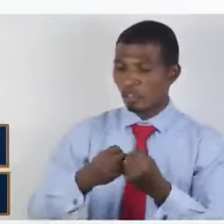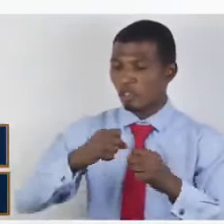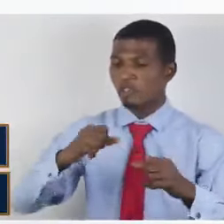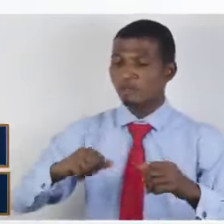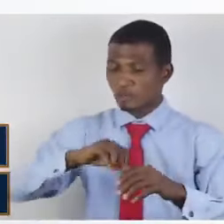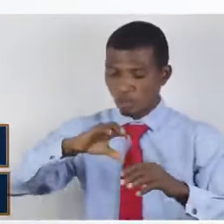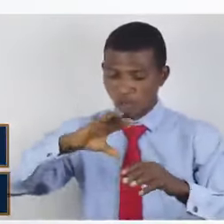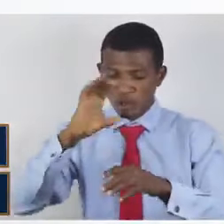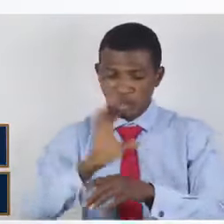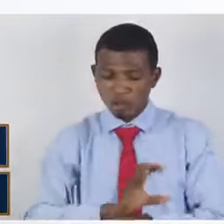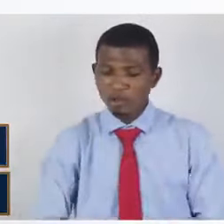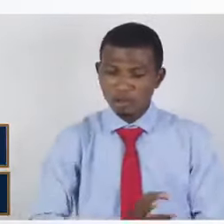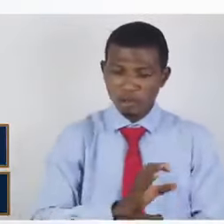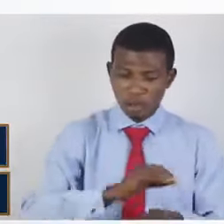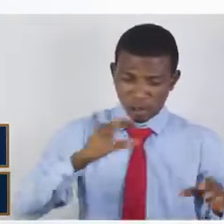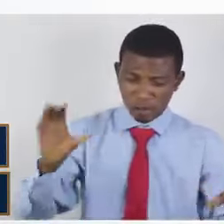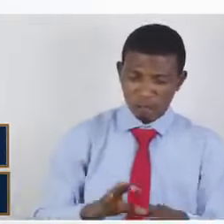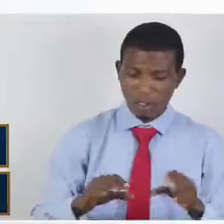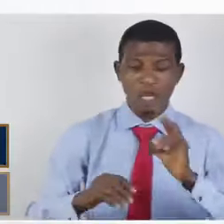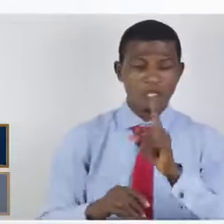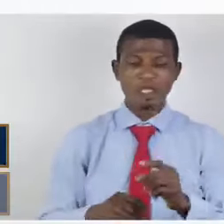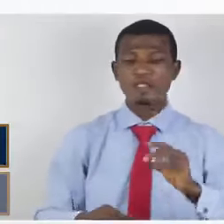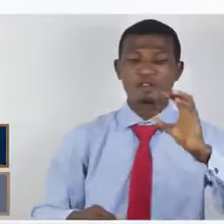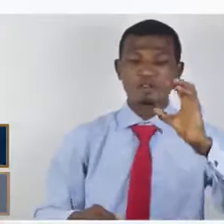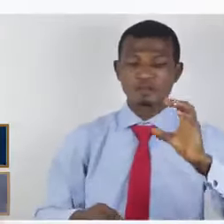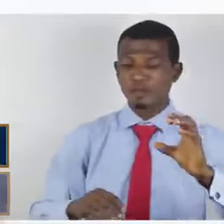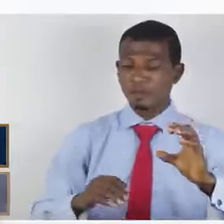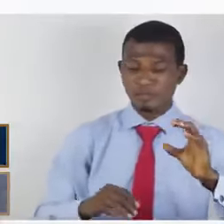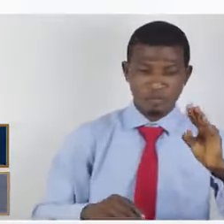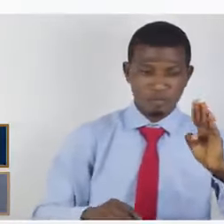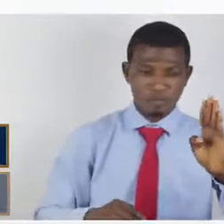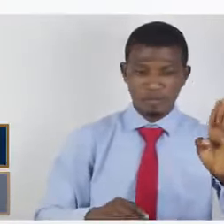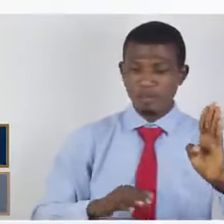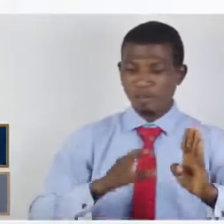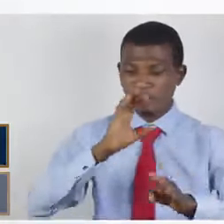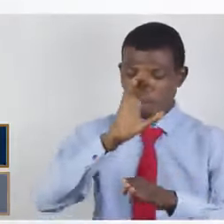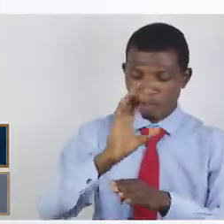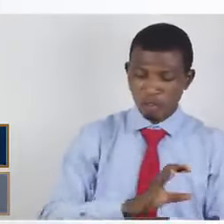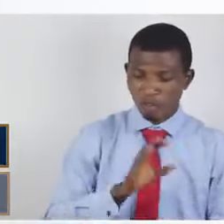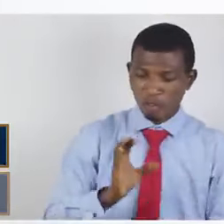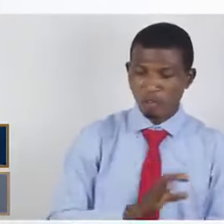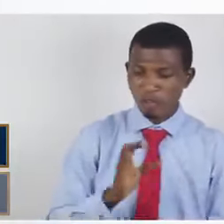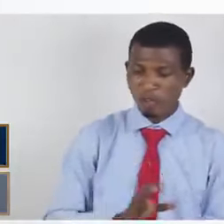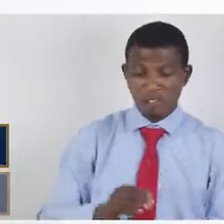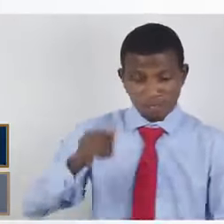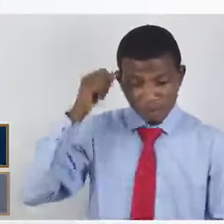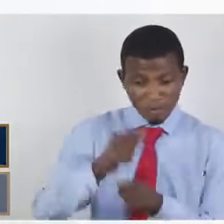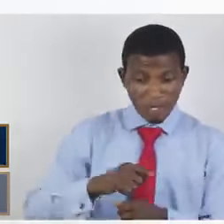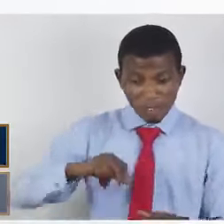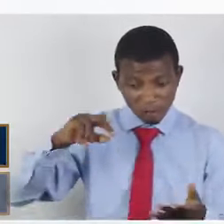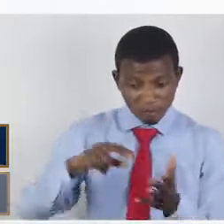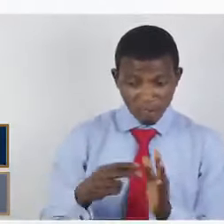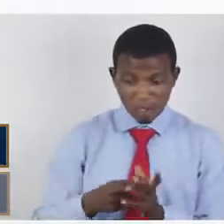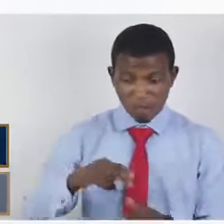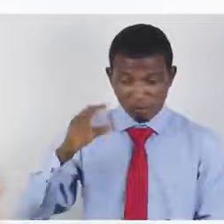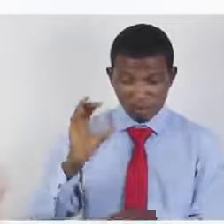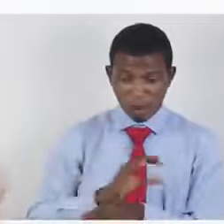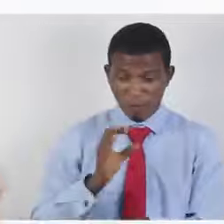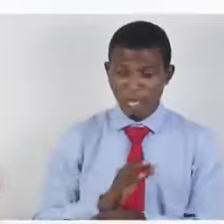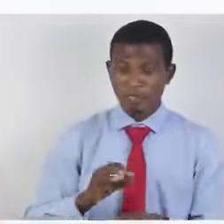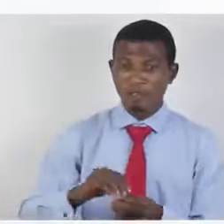Socio-cultural activities. So the answer is commerce. You remember the definition of commerce, so I won't go back